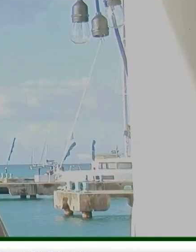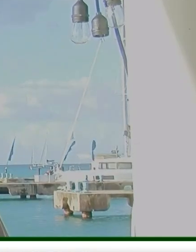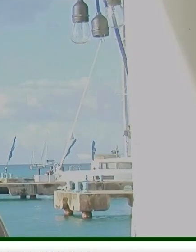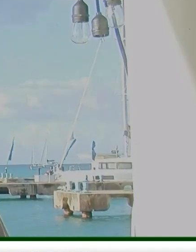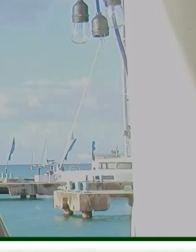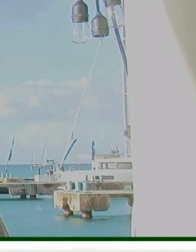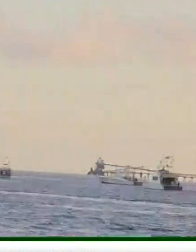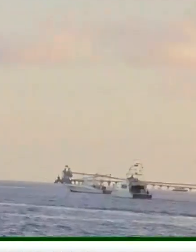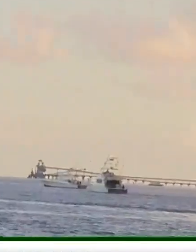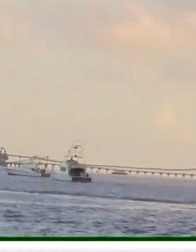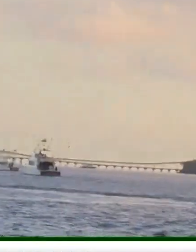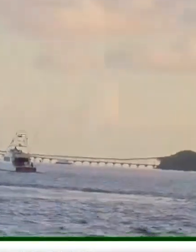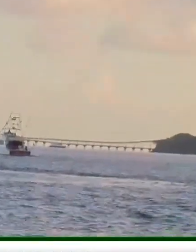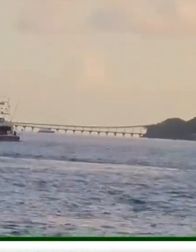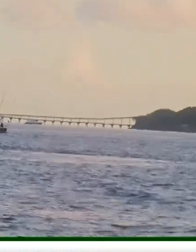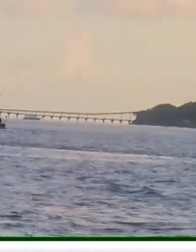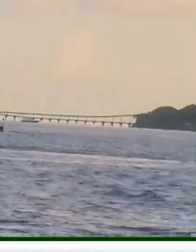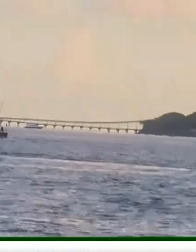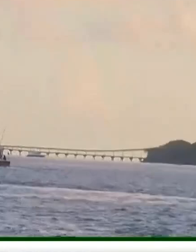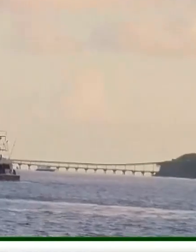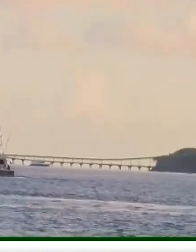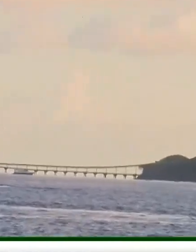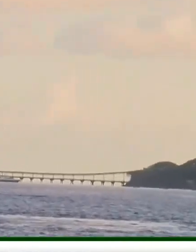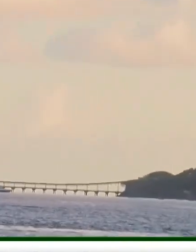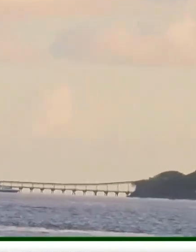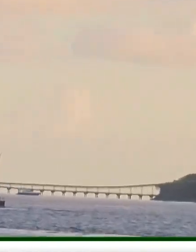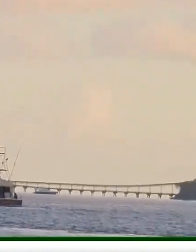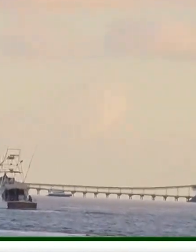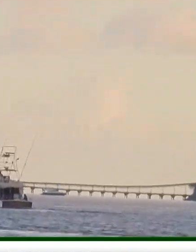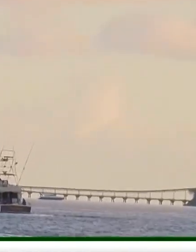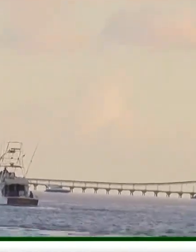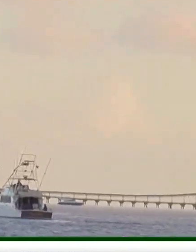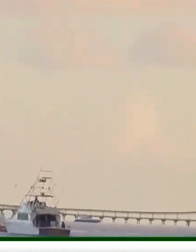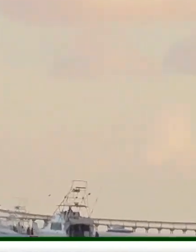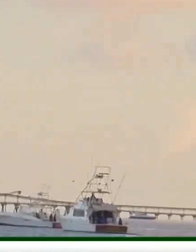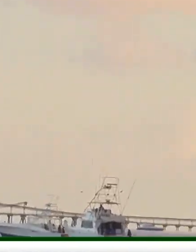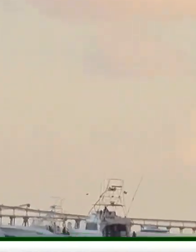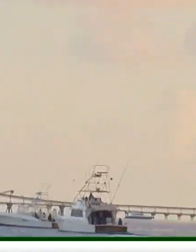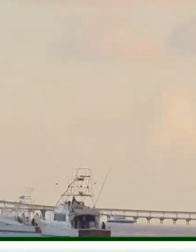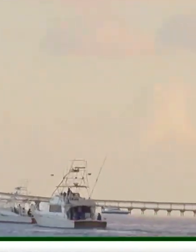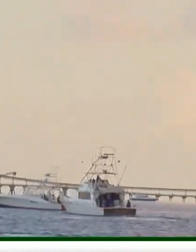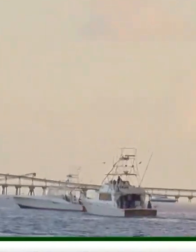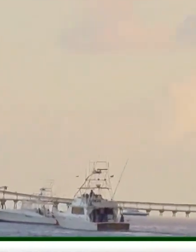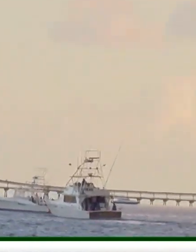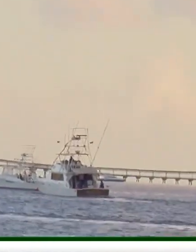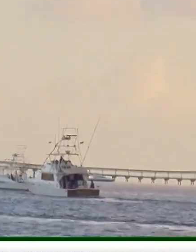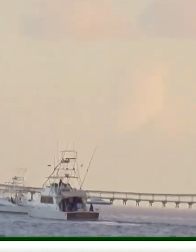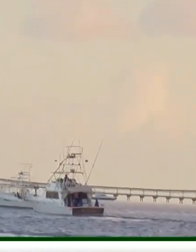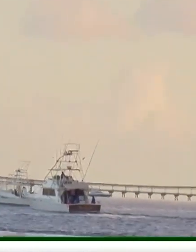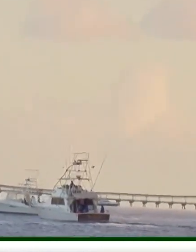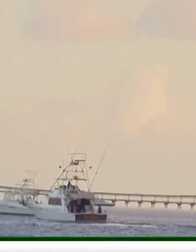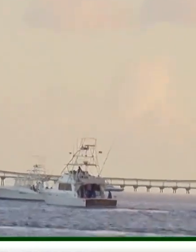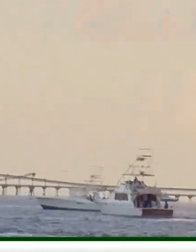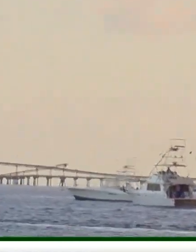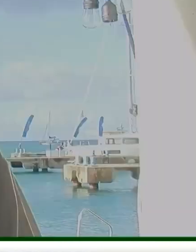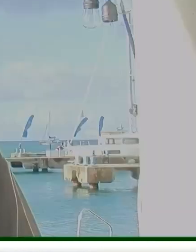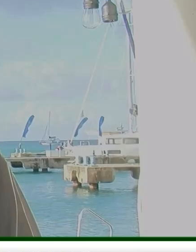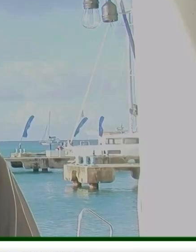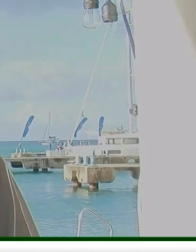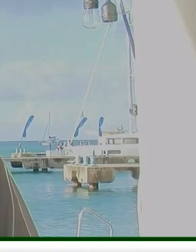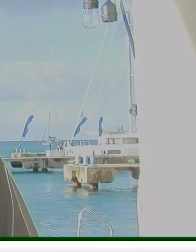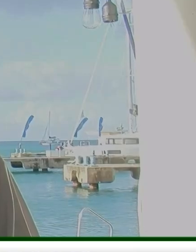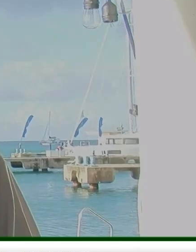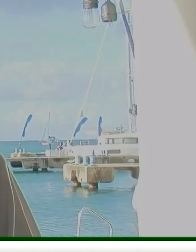huge successful event. And we've had an unprecedented start and participation from people from all over